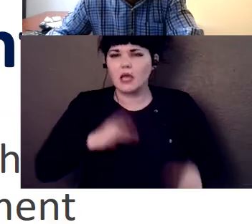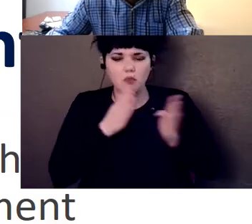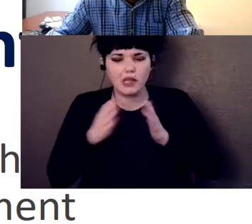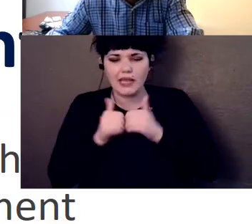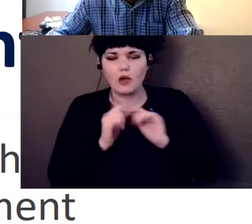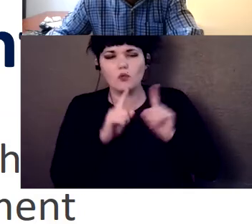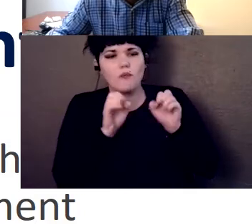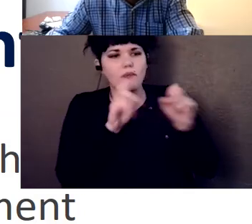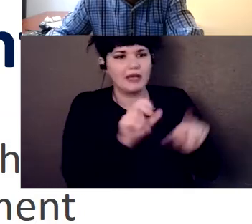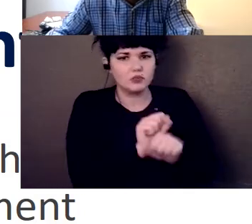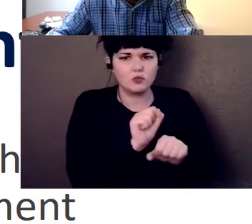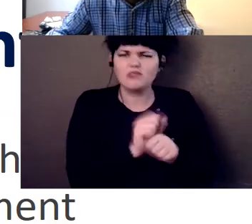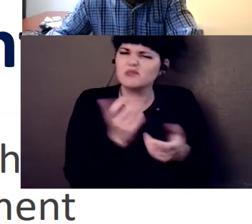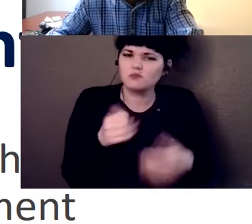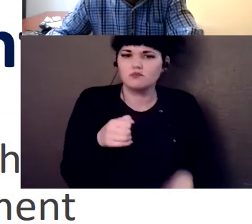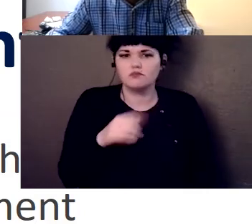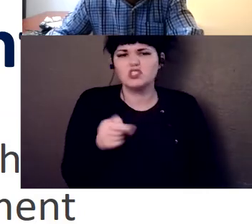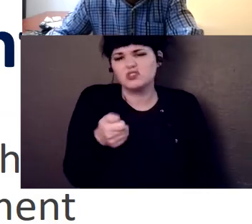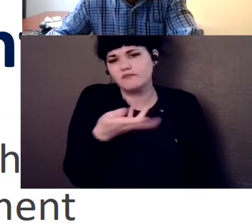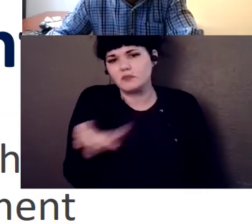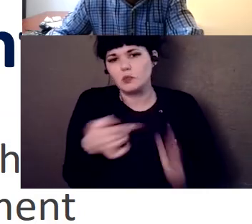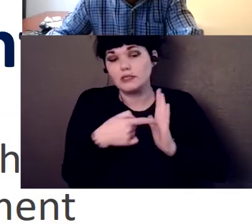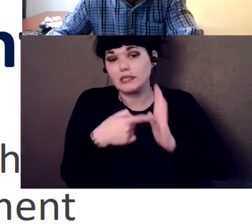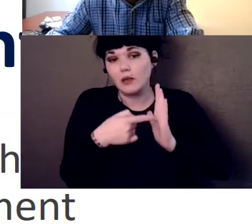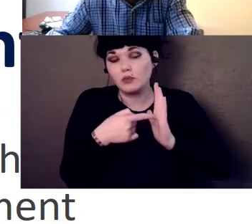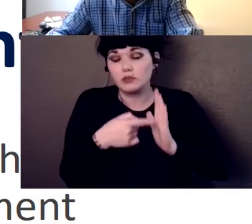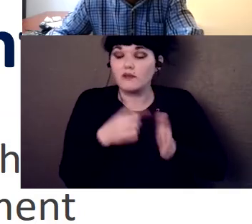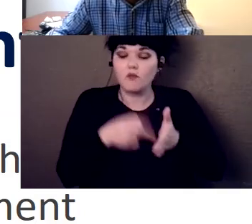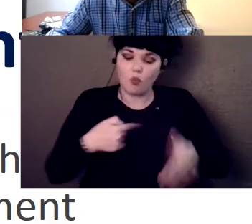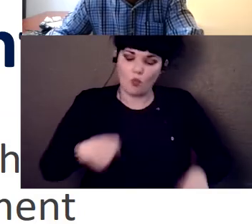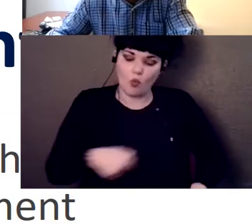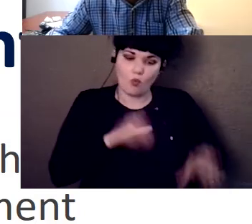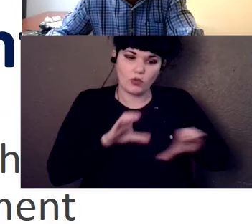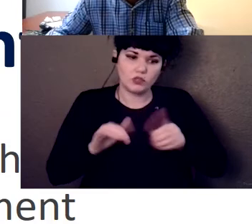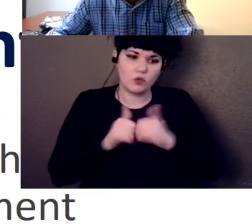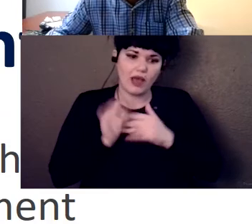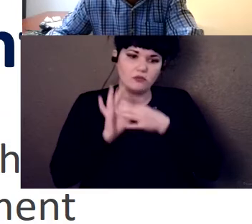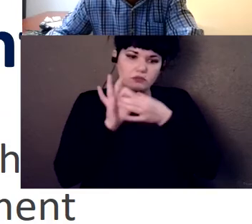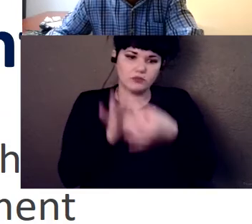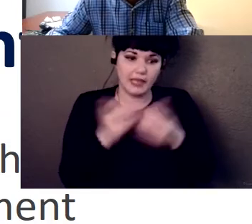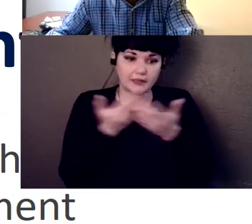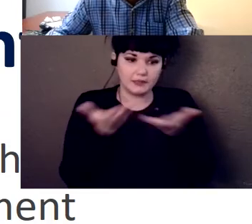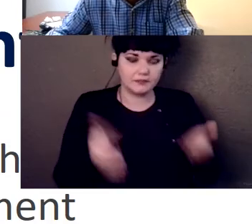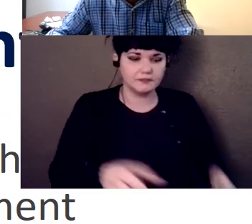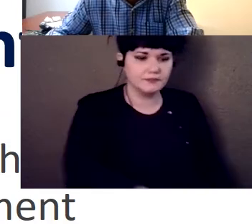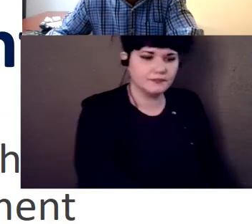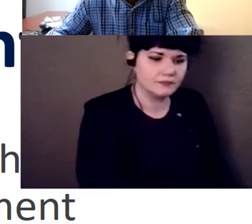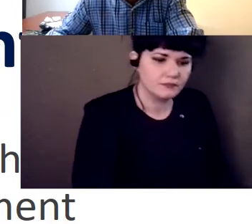of cases or a couple of examples of what DRNY could do as it pertains to employment.